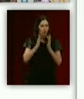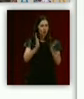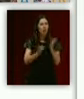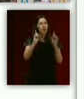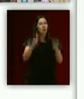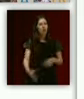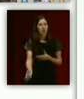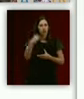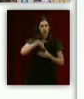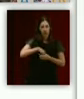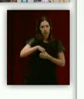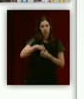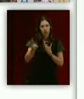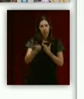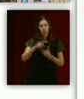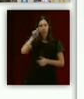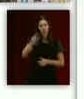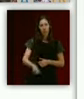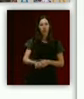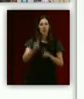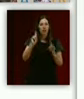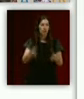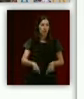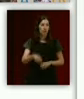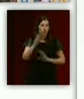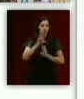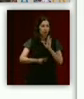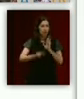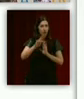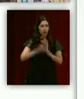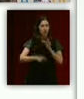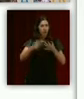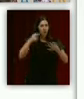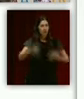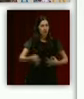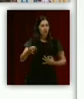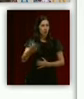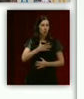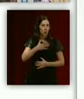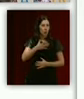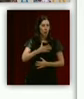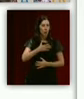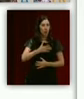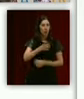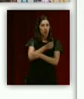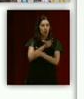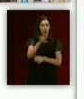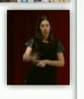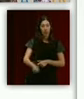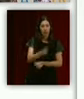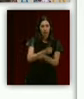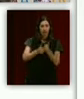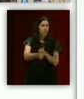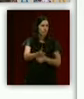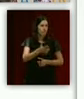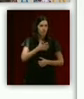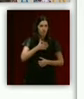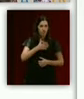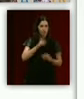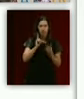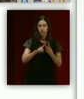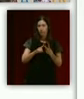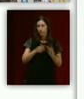On this robotic platform, we do not only use a robot but also a person. We therefore